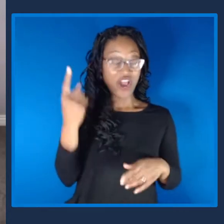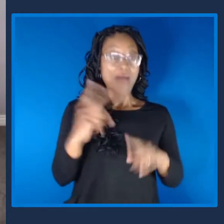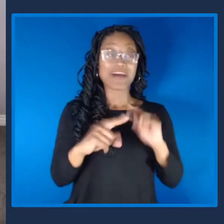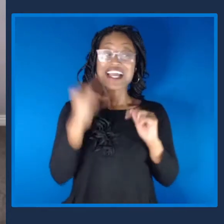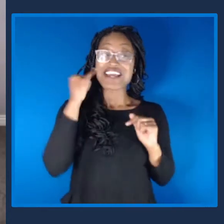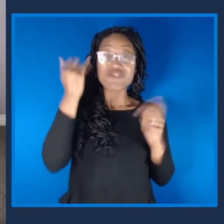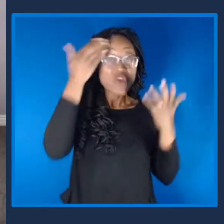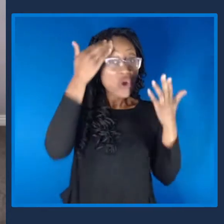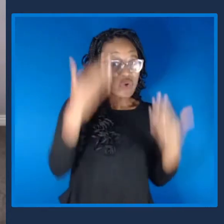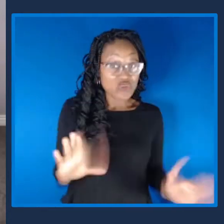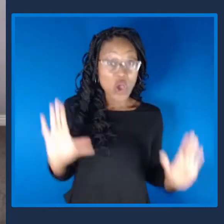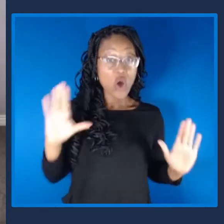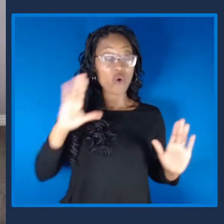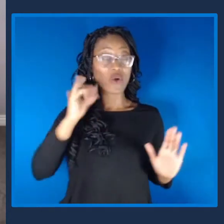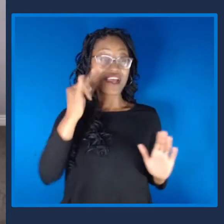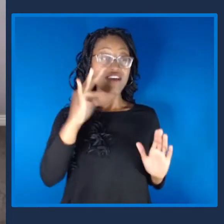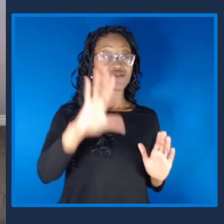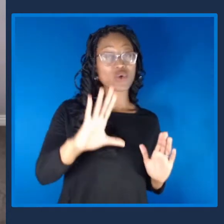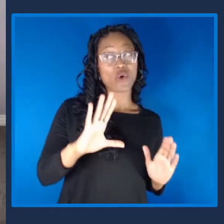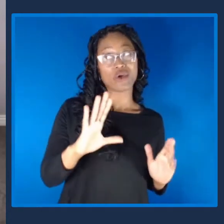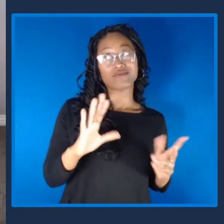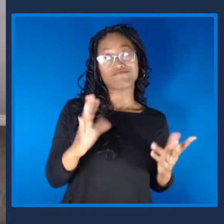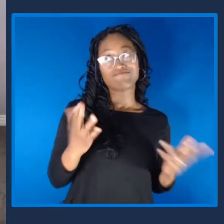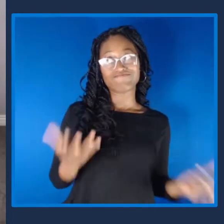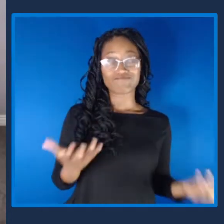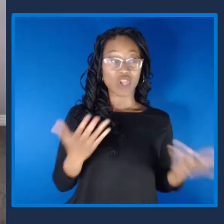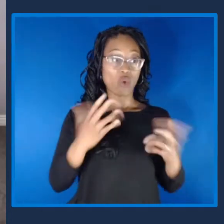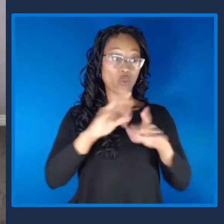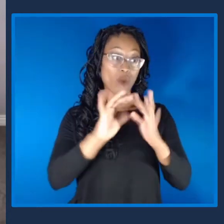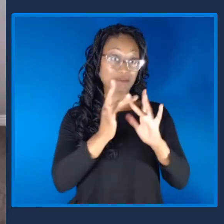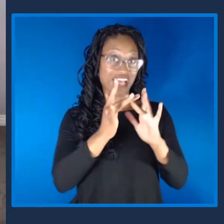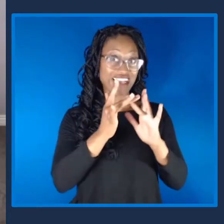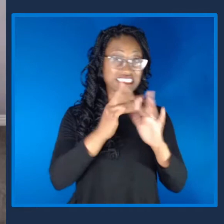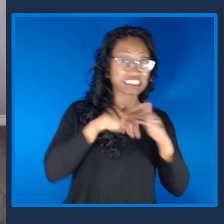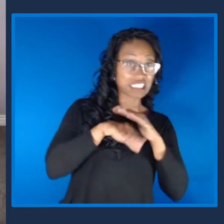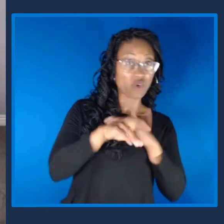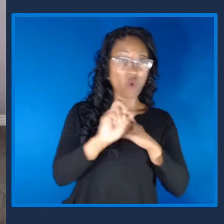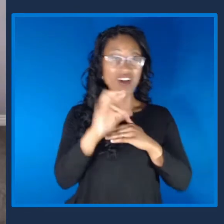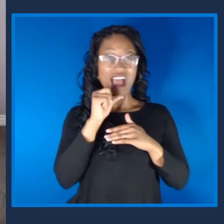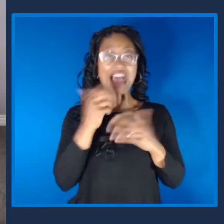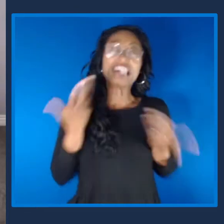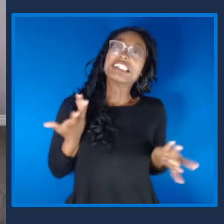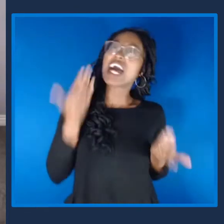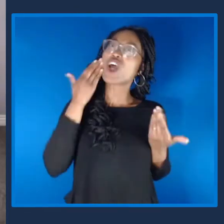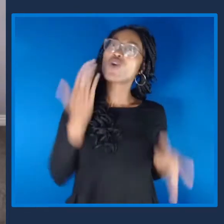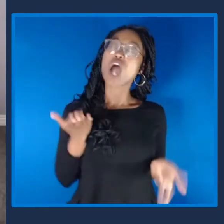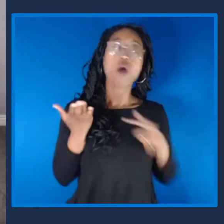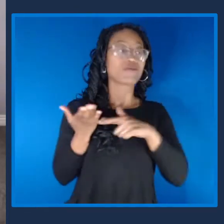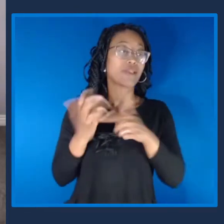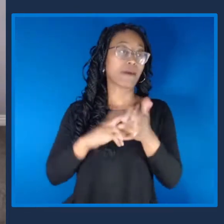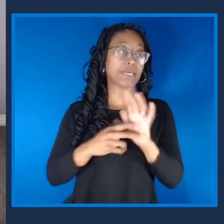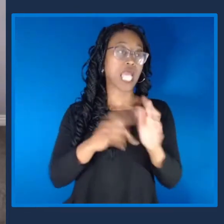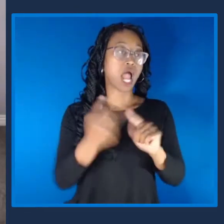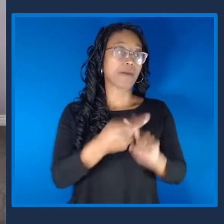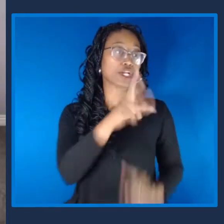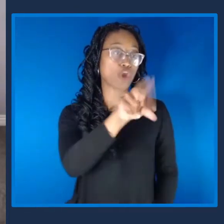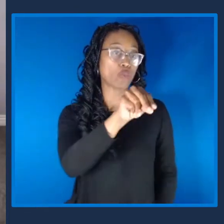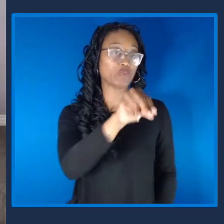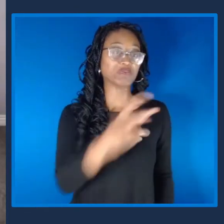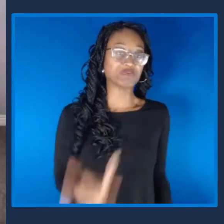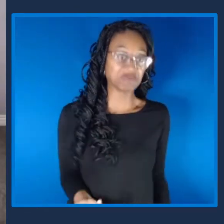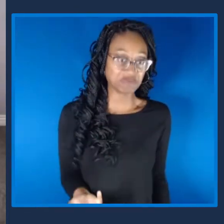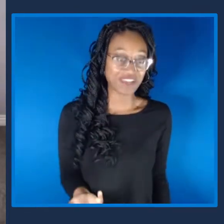know if your website is accessible, it's not. So the first thing that happens when you